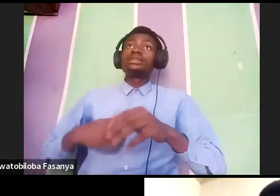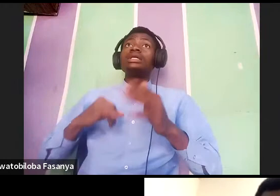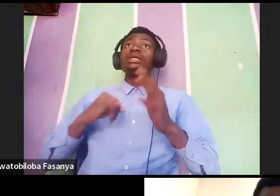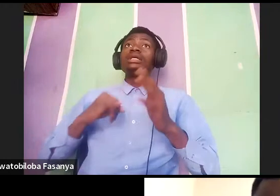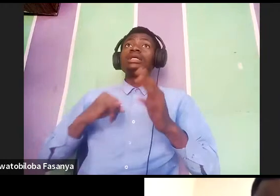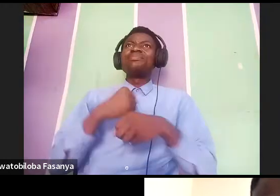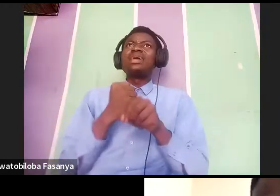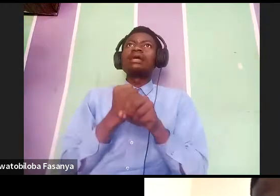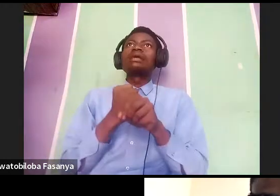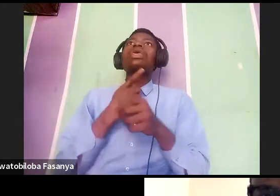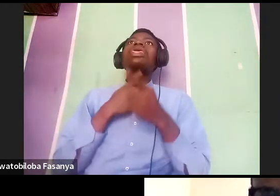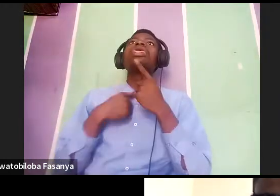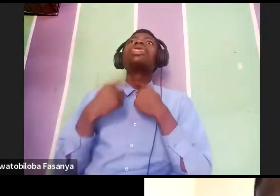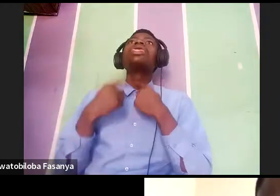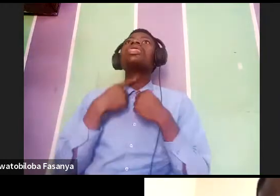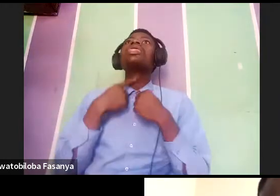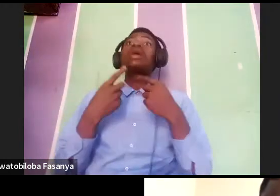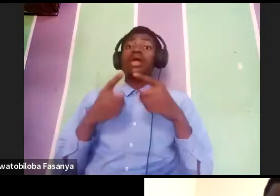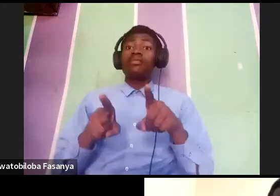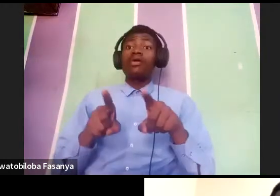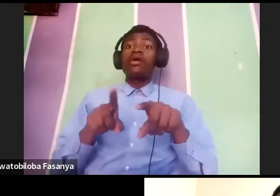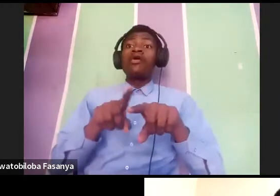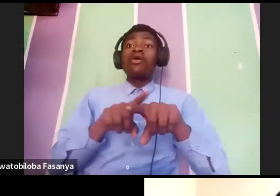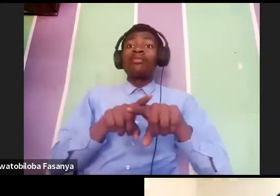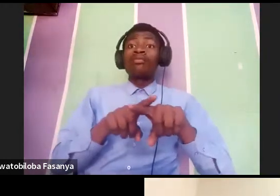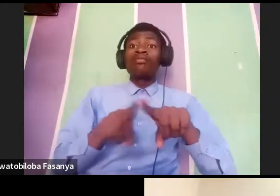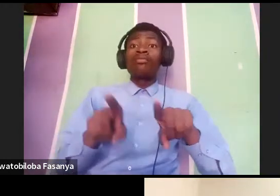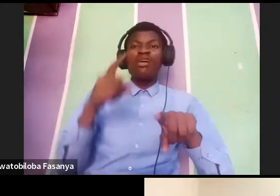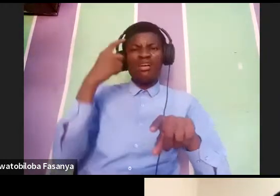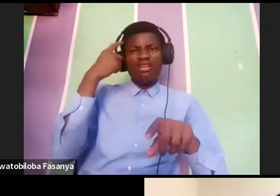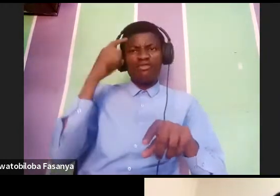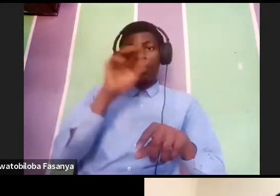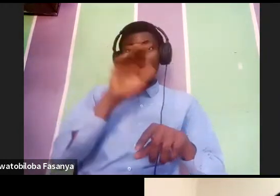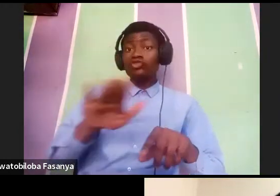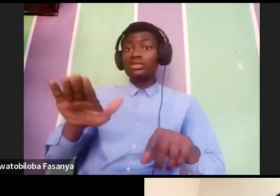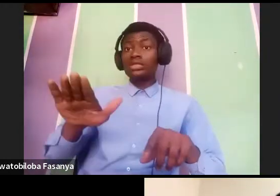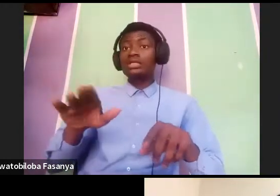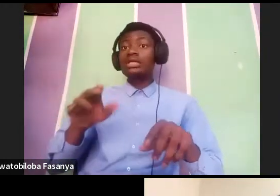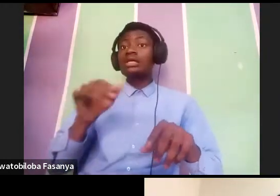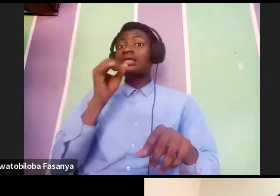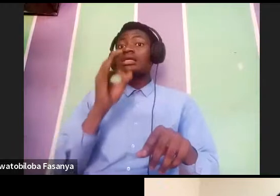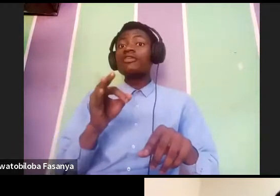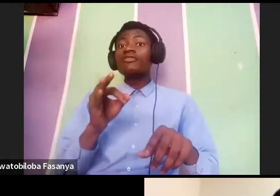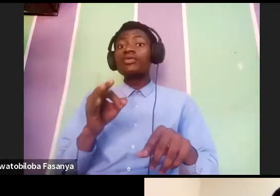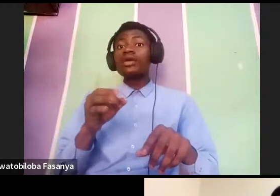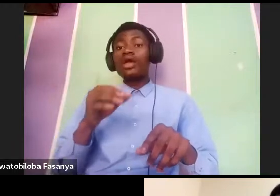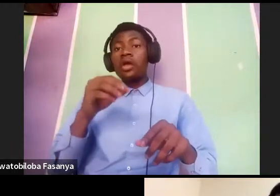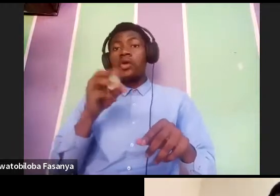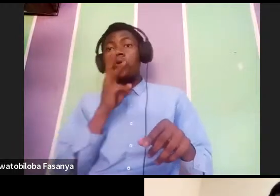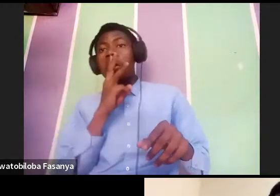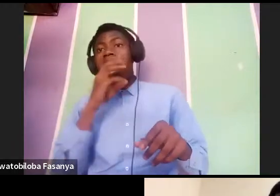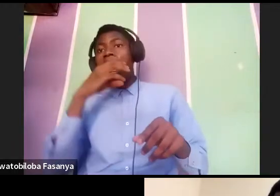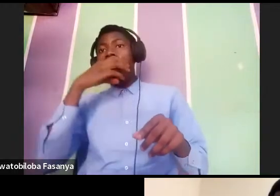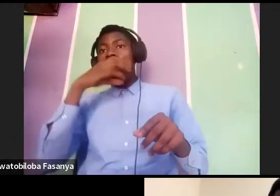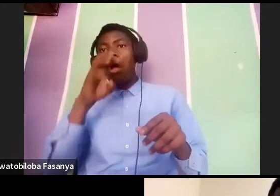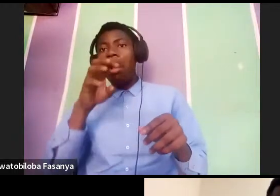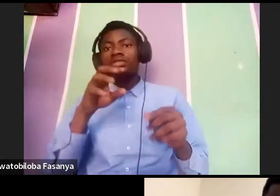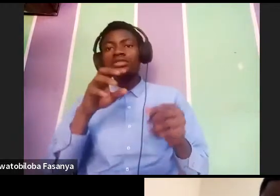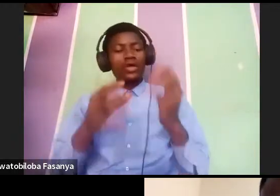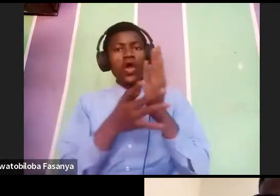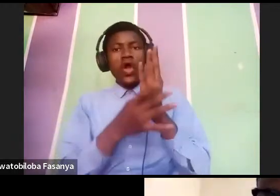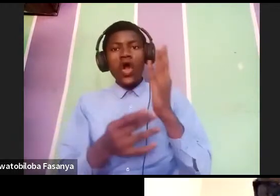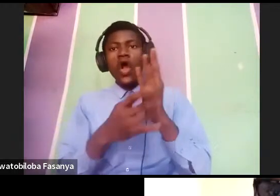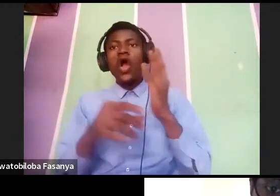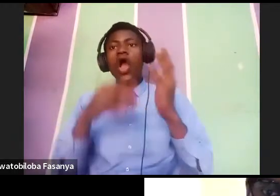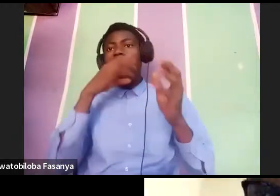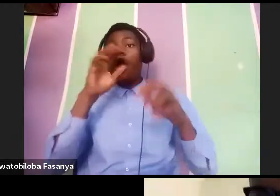the effects might be more than in adults. So if burns occurs in children, of course, it's very, very okay and very, very advisable